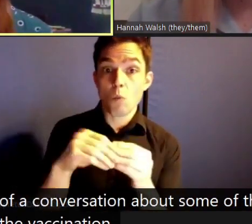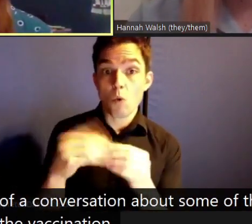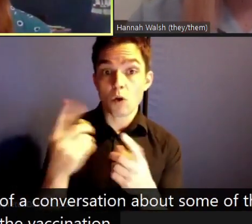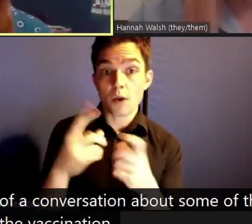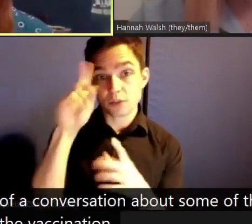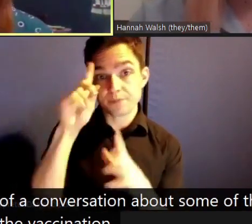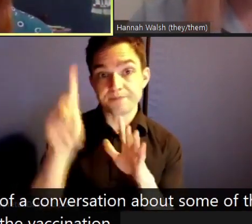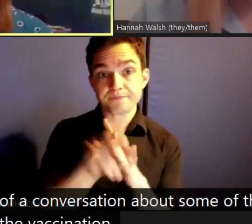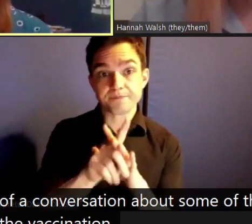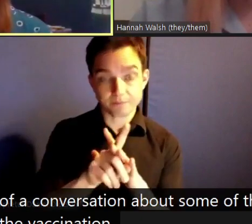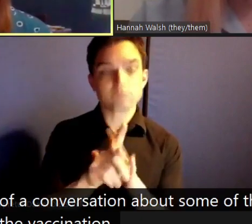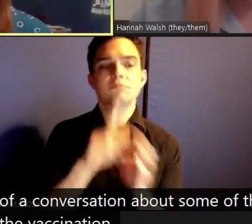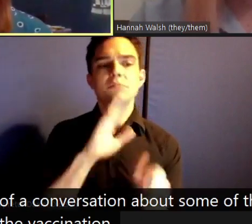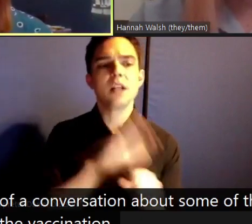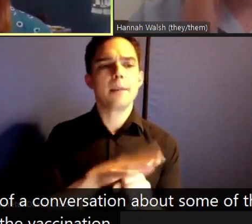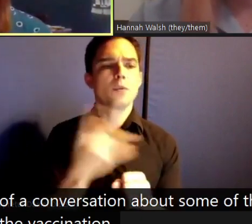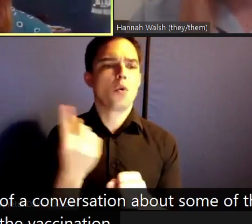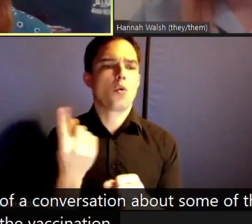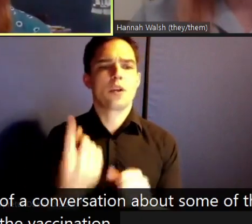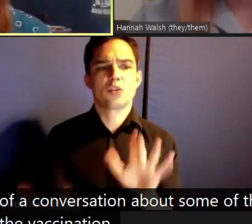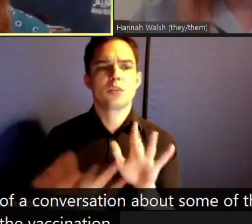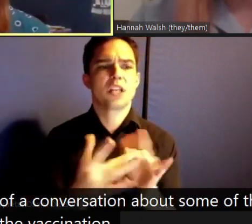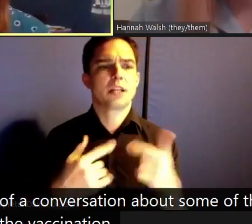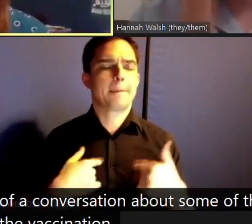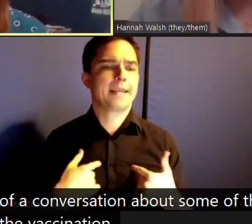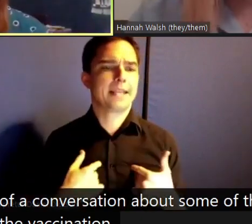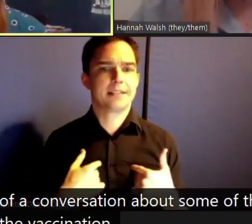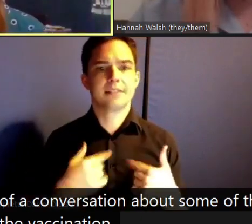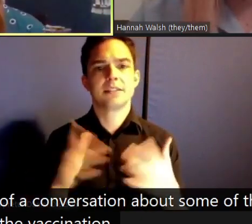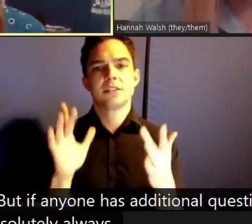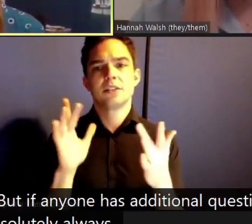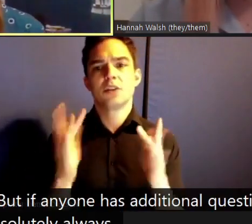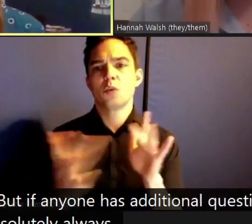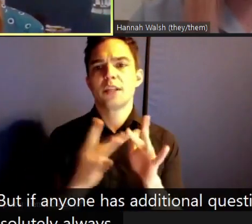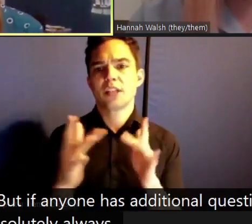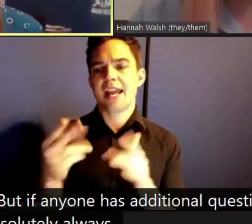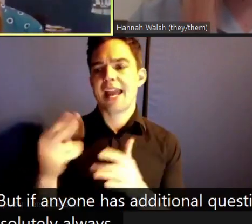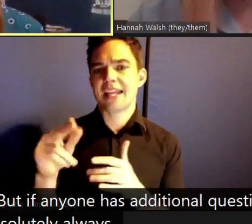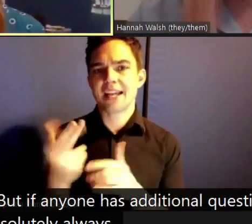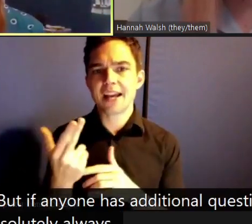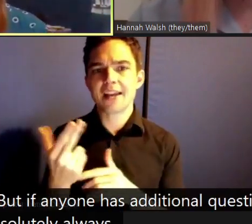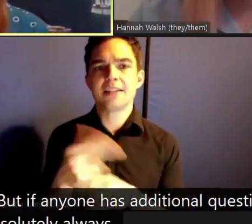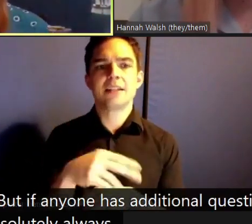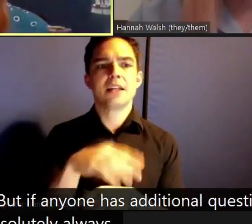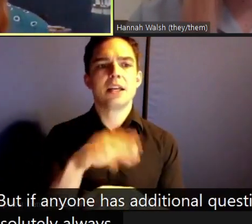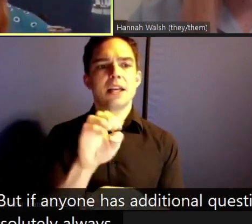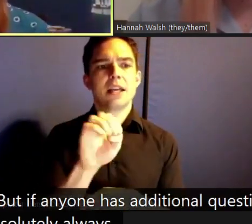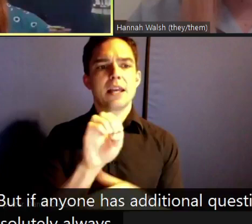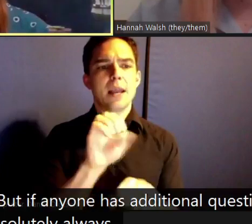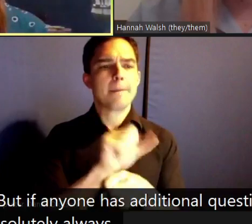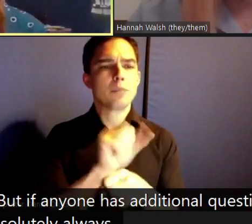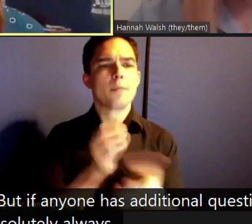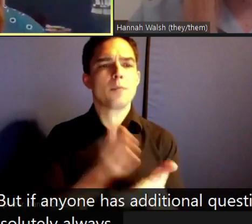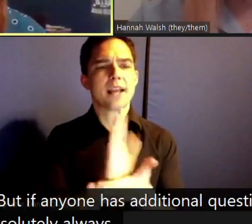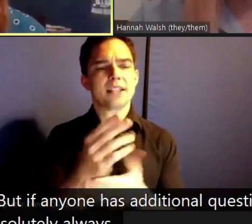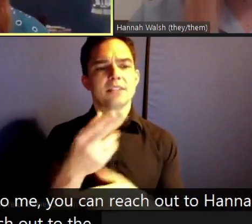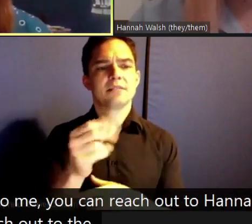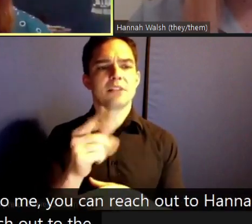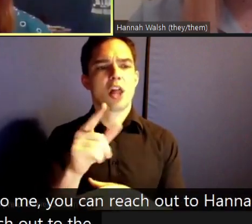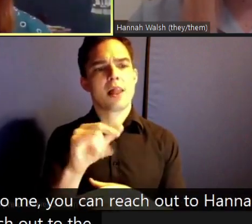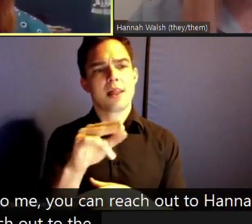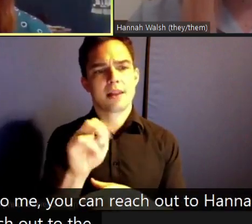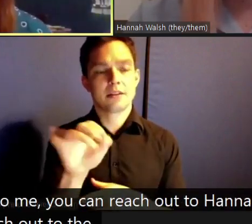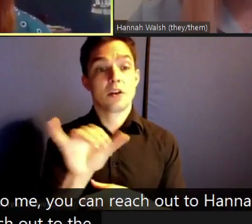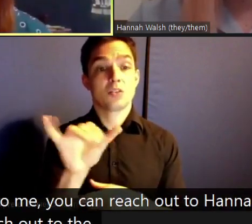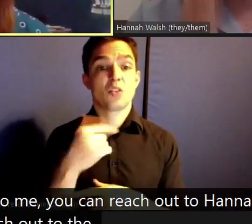you can absolutely always reach out to me. You can always reach out to Hannah, always reach out to the Employment Rights Helpline. As I mentioned before, we do